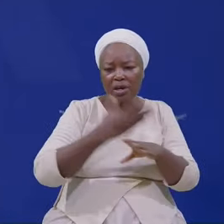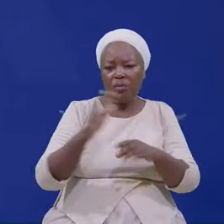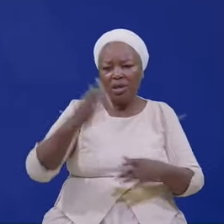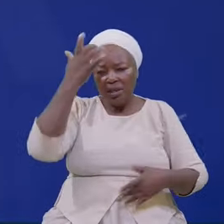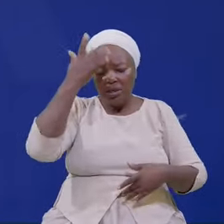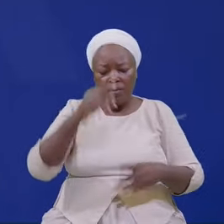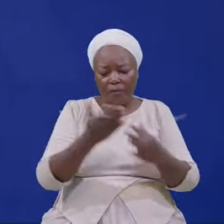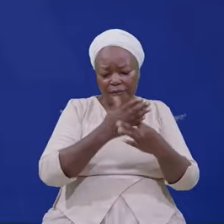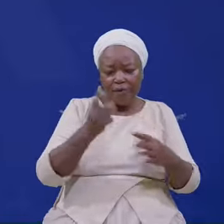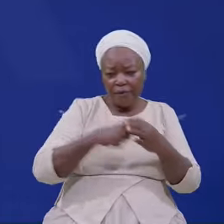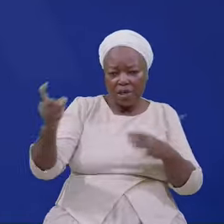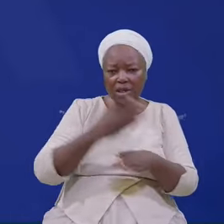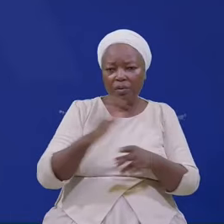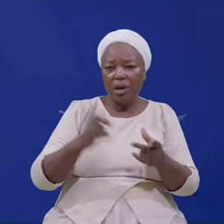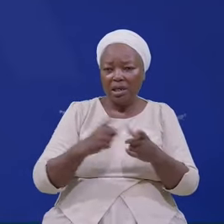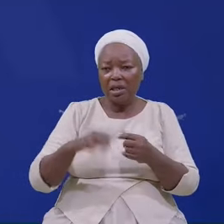Disease will vanish away.